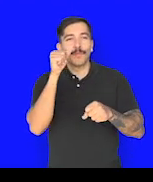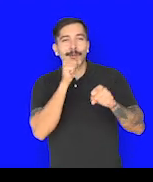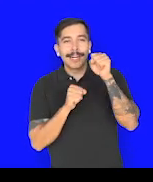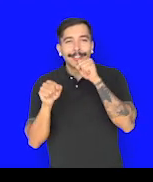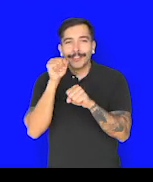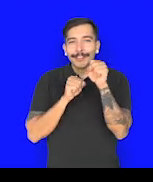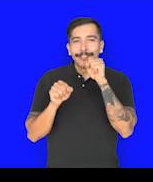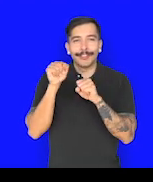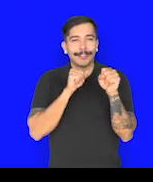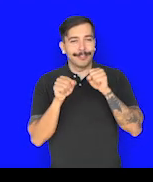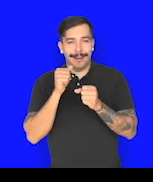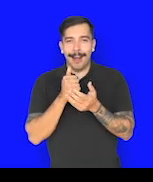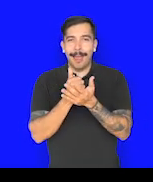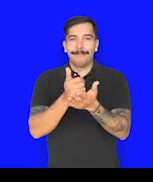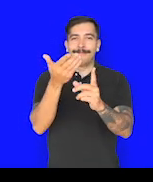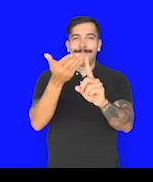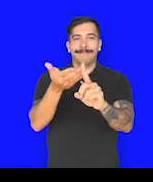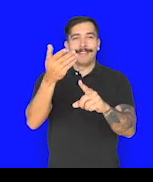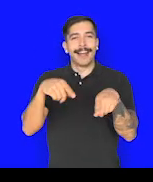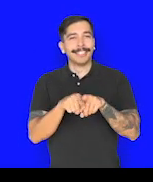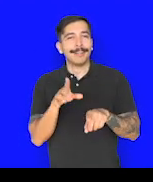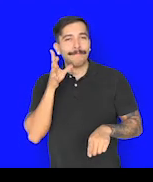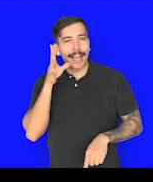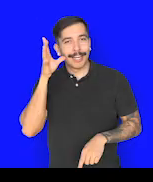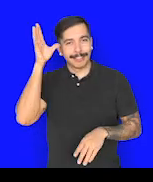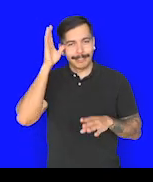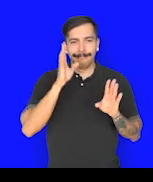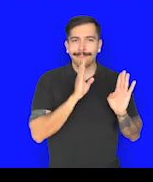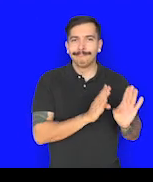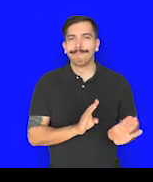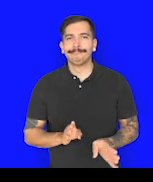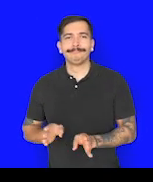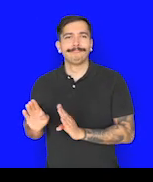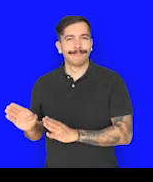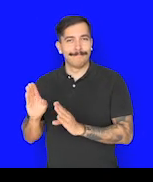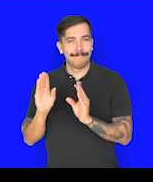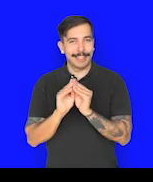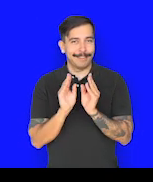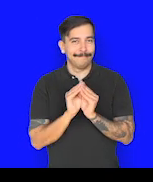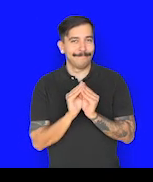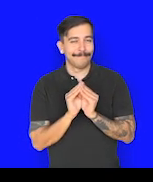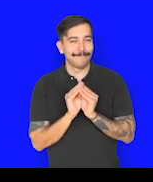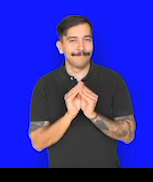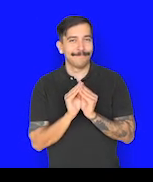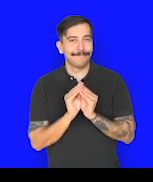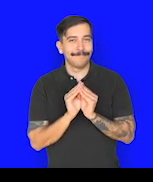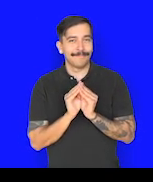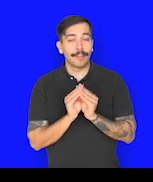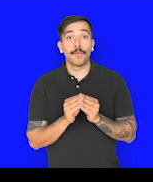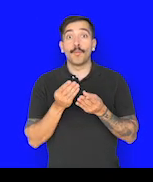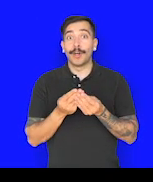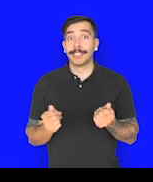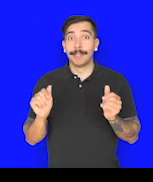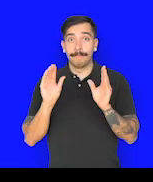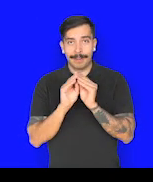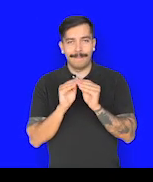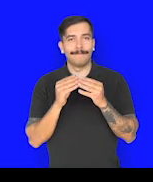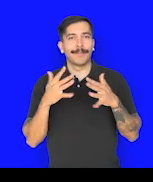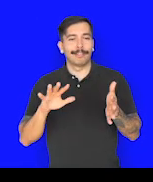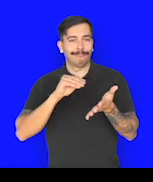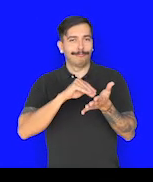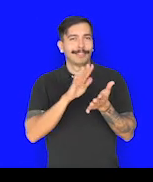provides strategies that can help you, as a parent, prepare for a meeting. Resolution meetings are